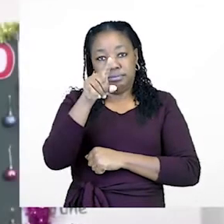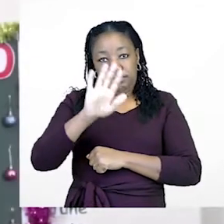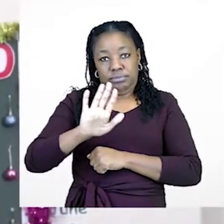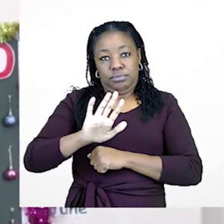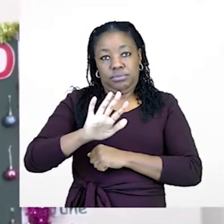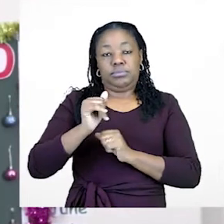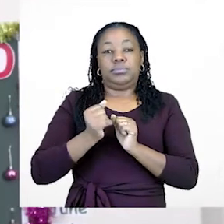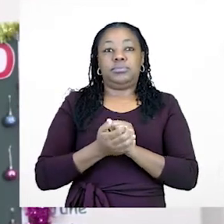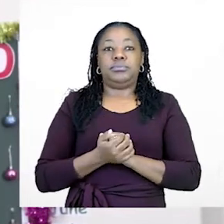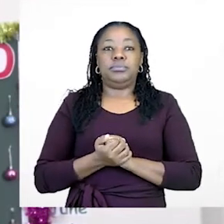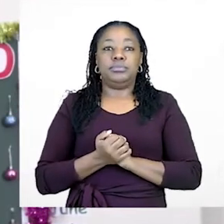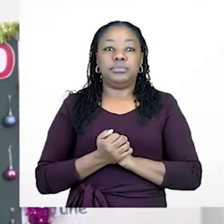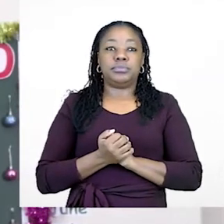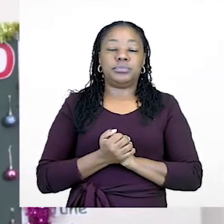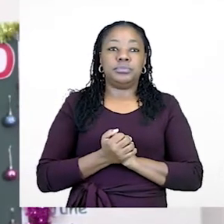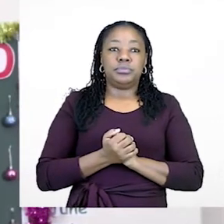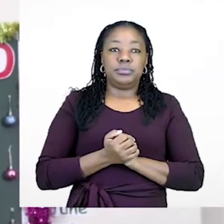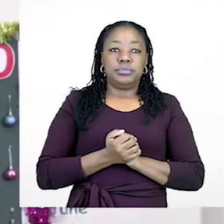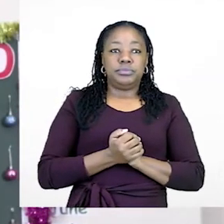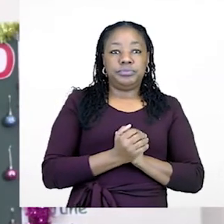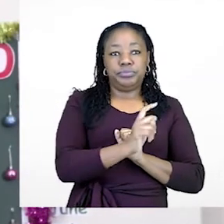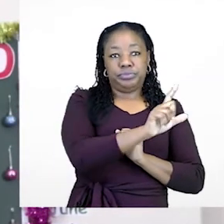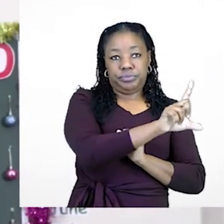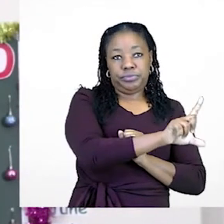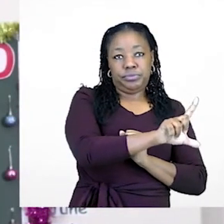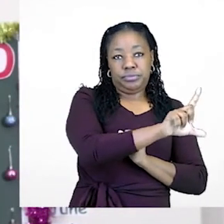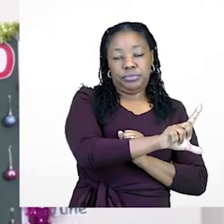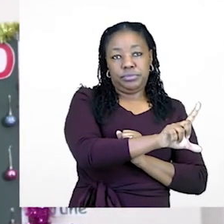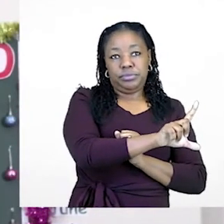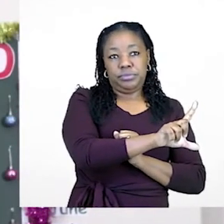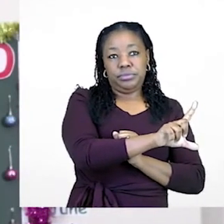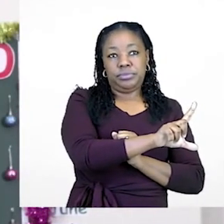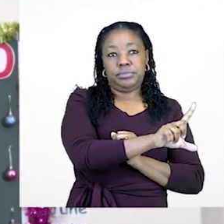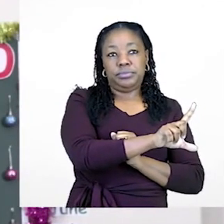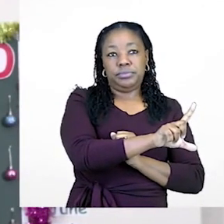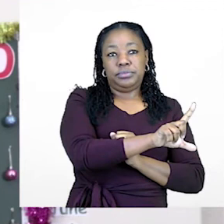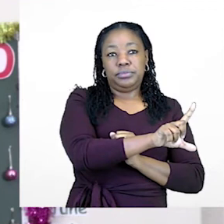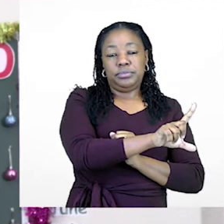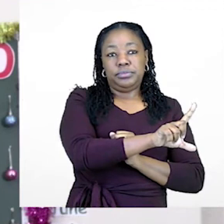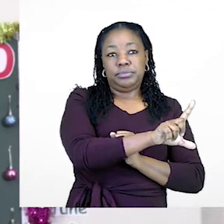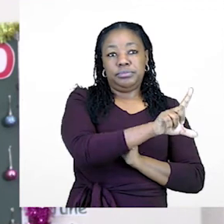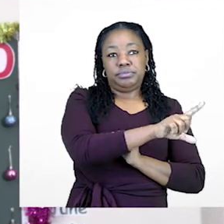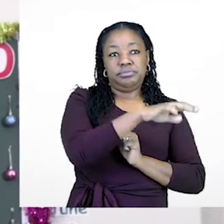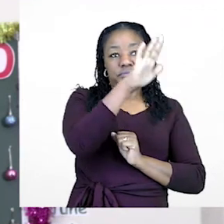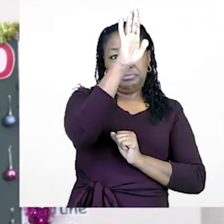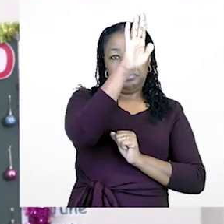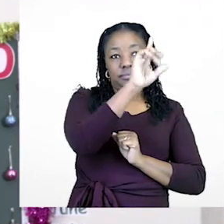our directions. Here is our left, and I want you to raise your left hand.